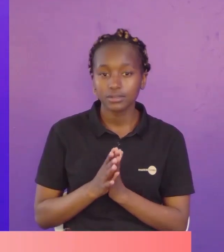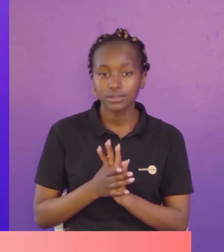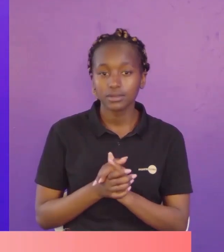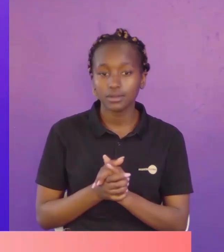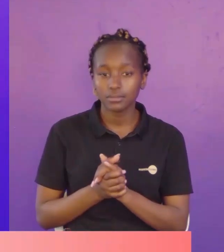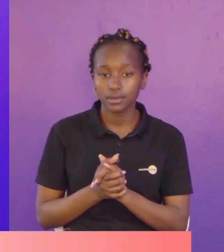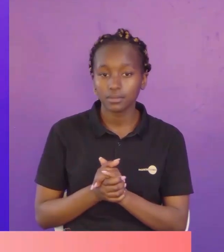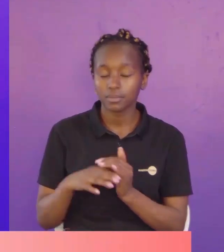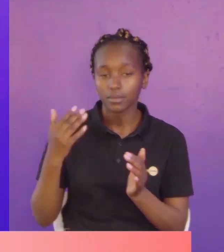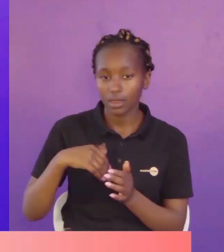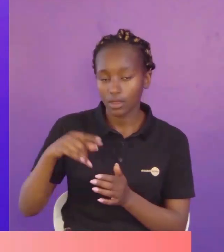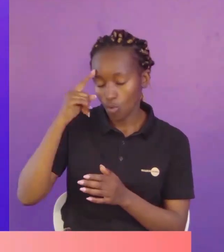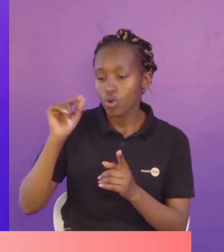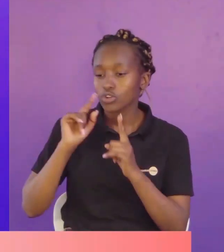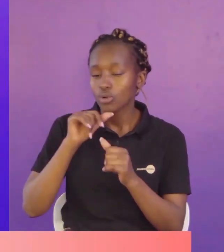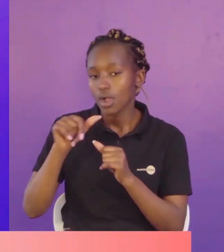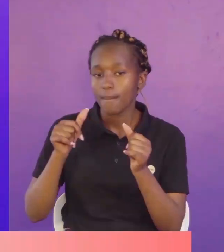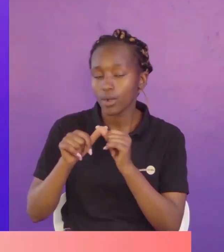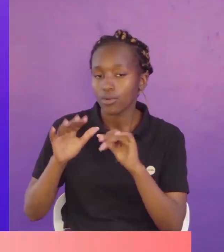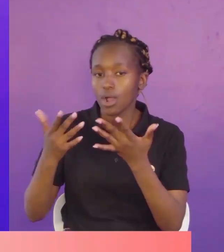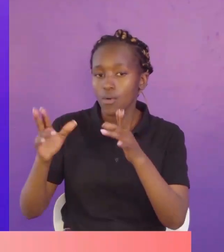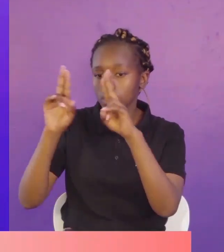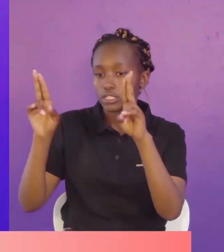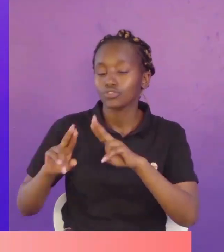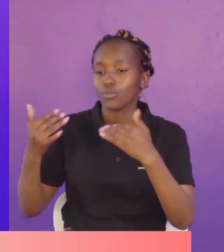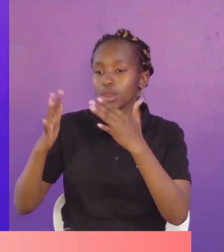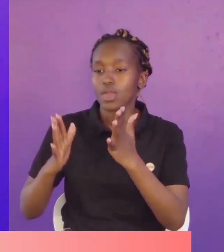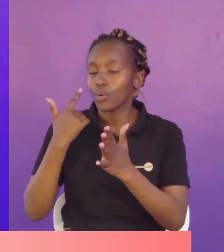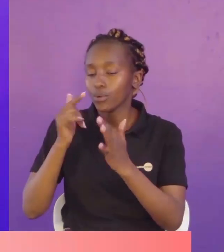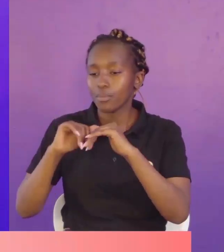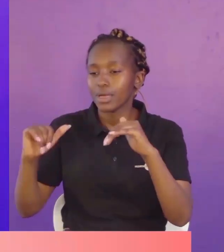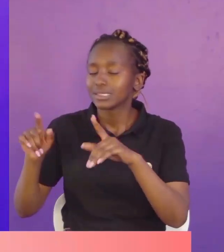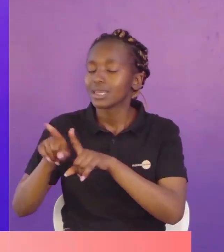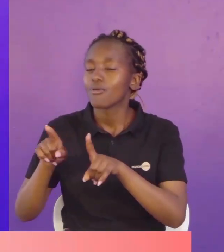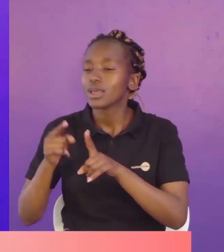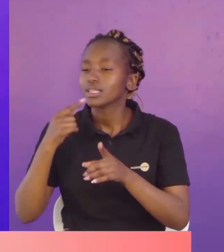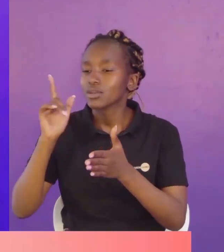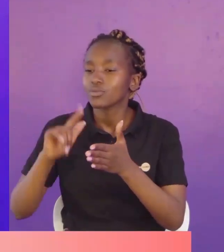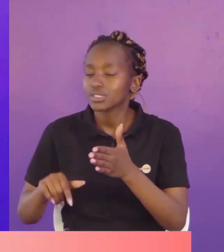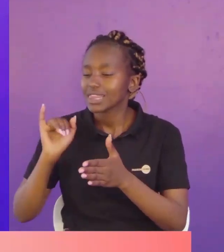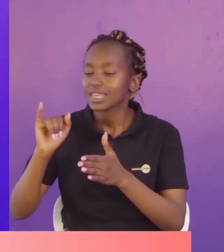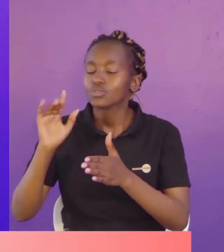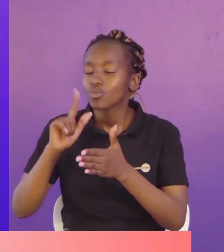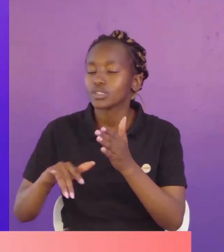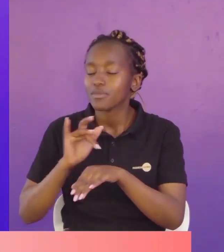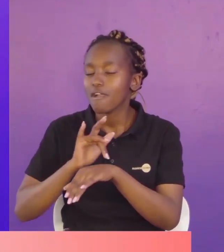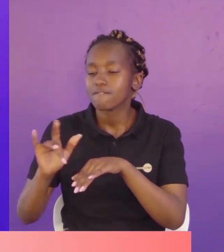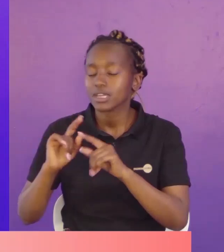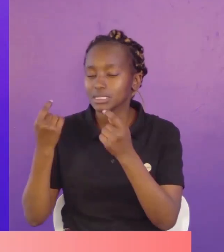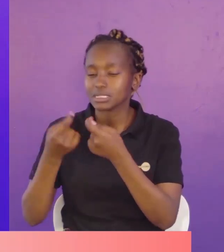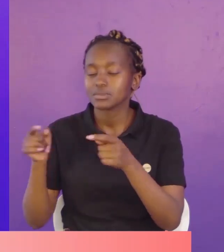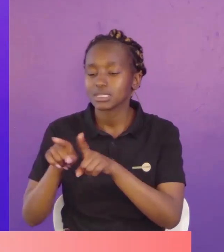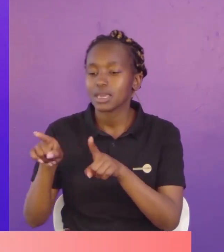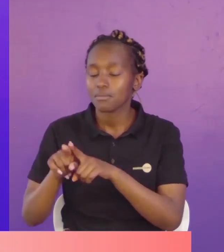play internationally in this squad. And they think that's what contributed to Harambee Stars losing. Do you